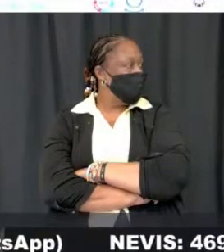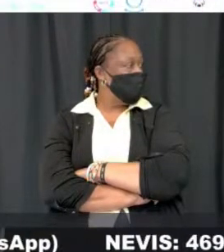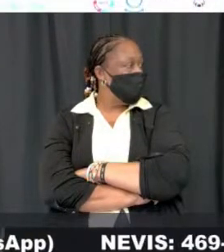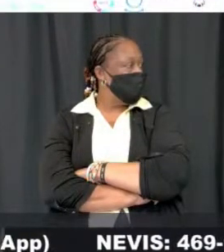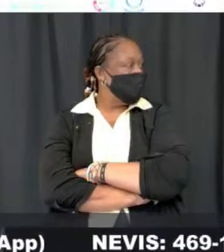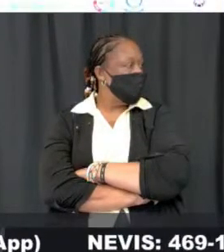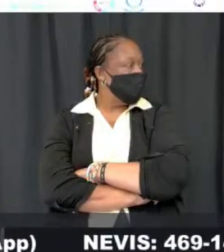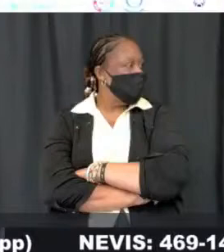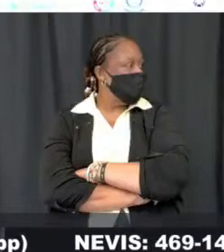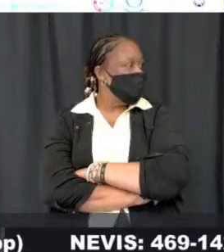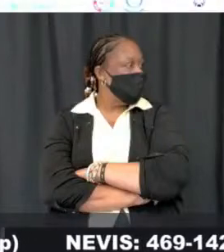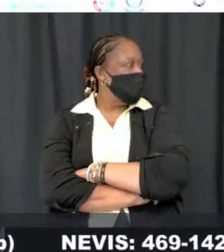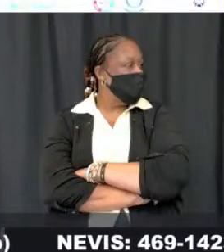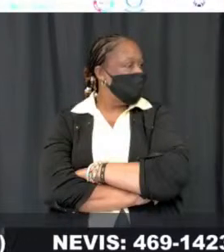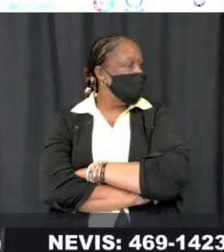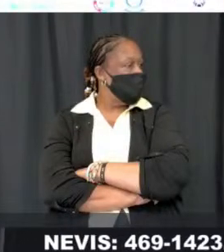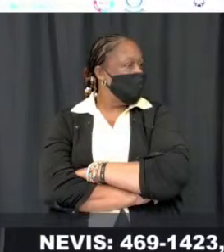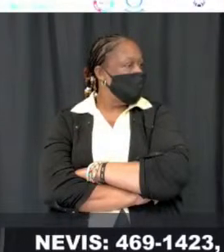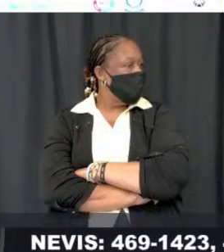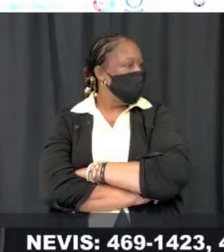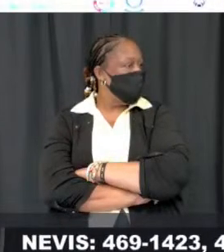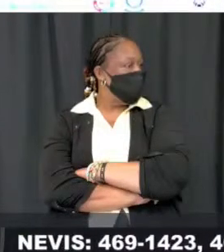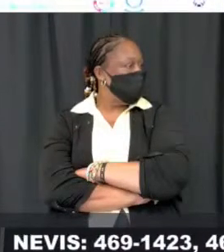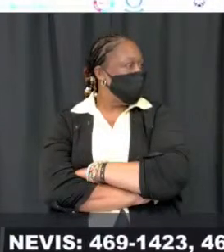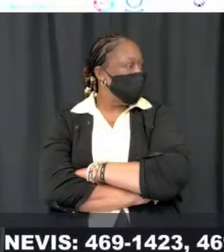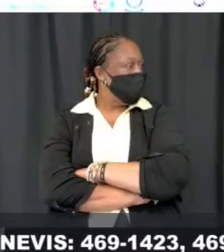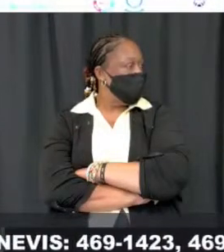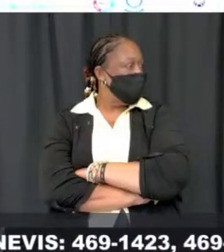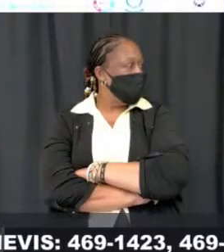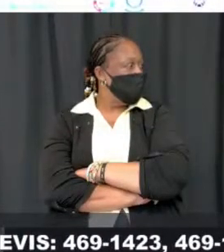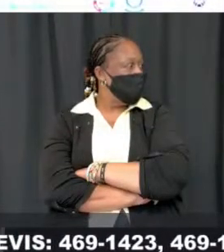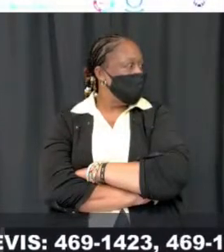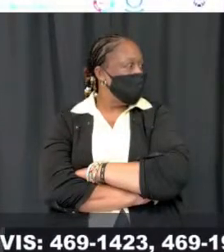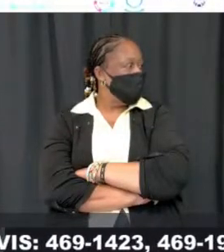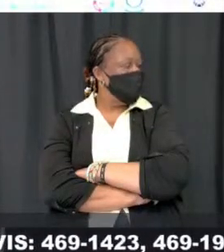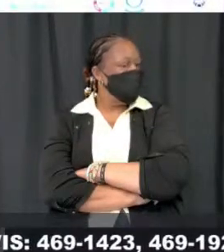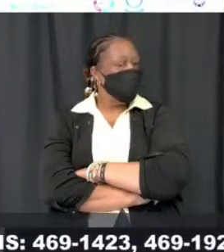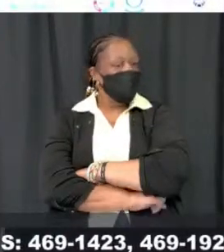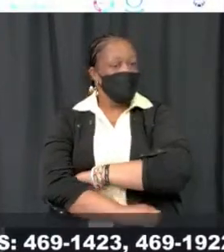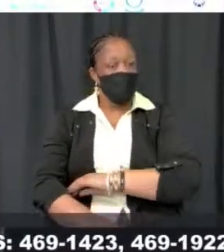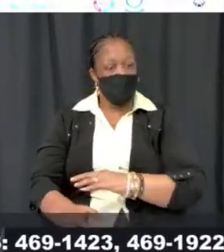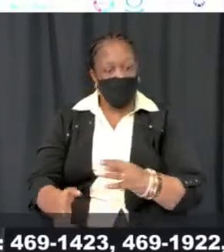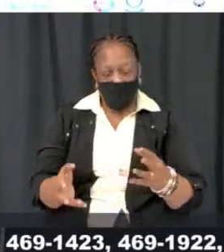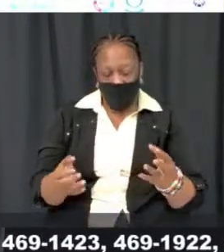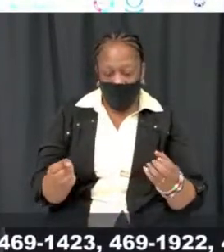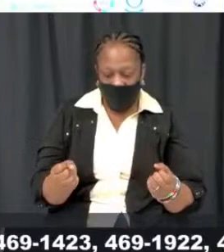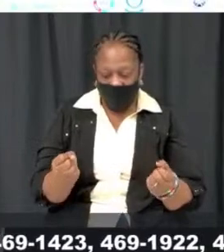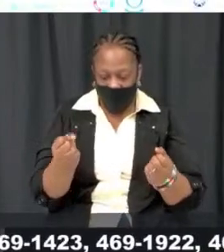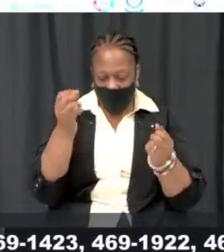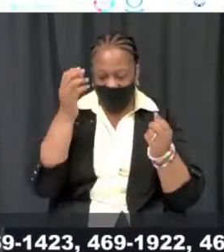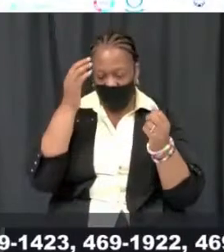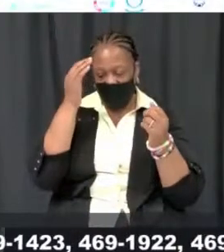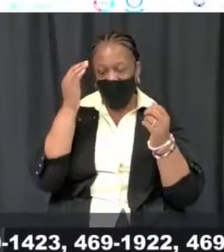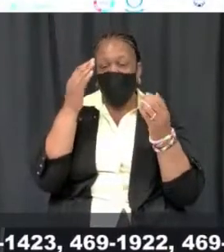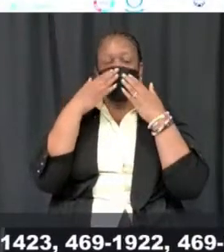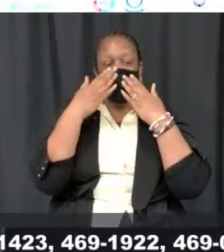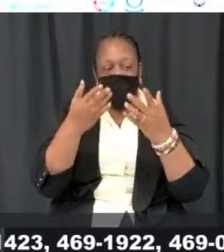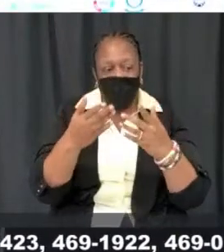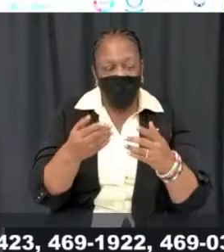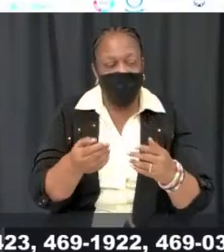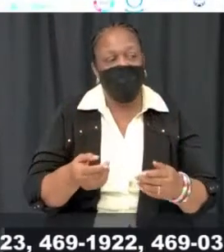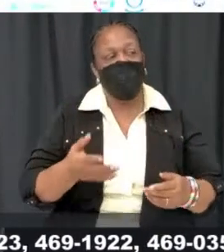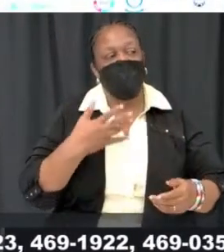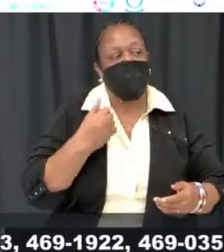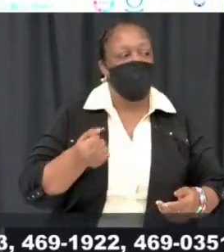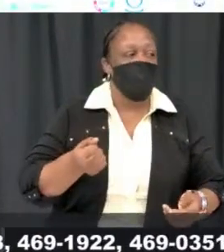Thank you very much, Dr. Laws. I want to recognize the presence of the Attorney General, the Honorable